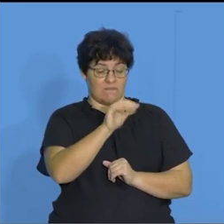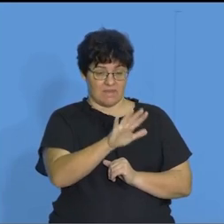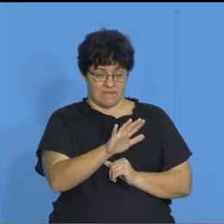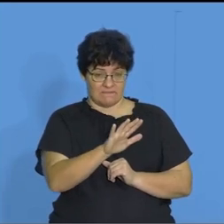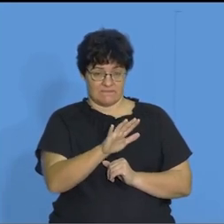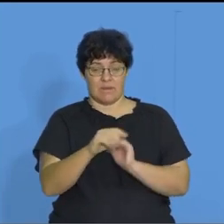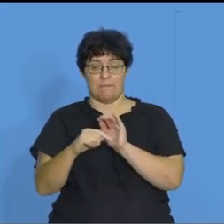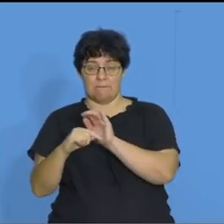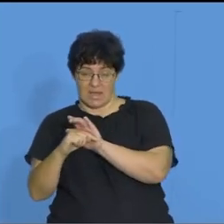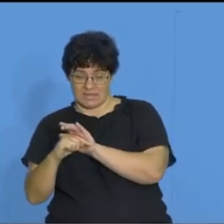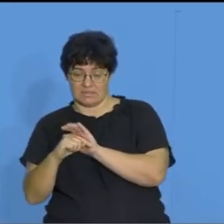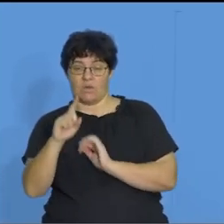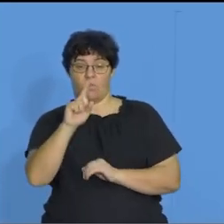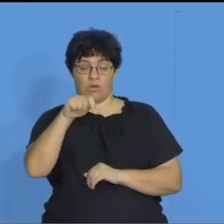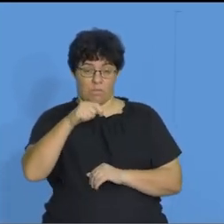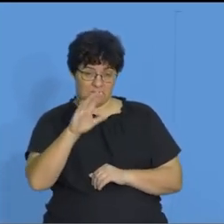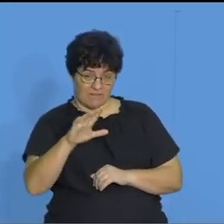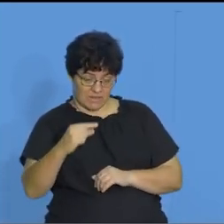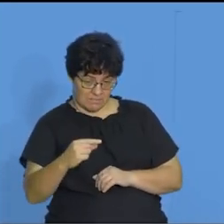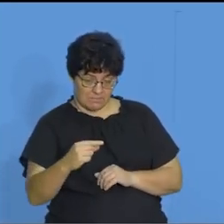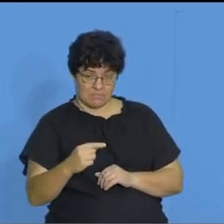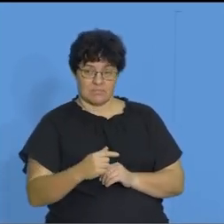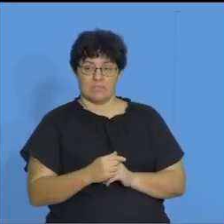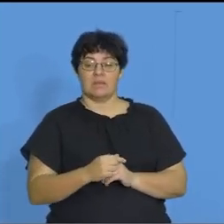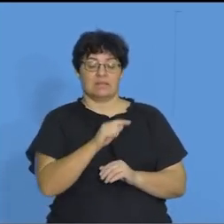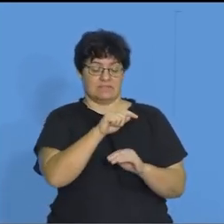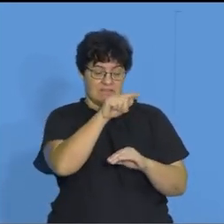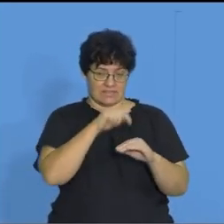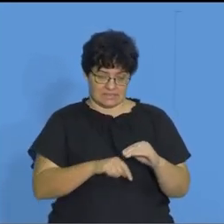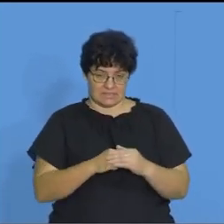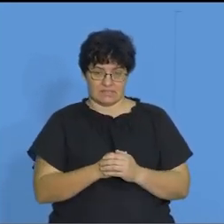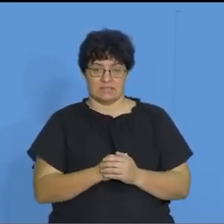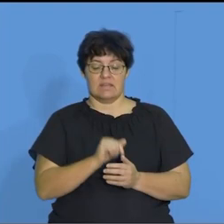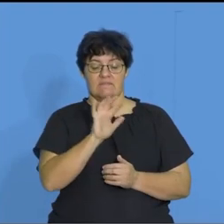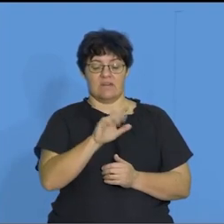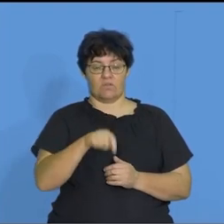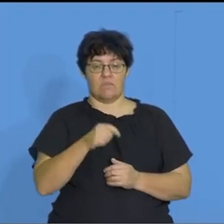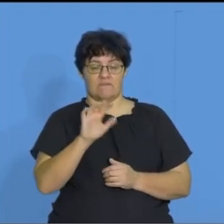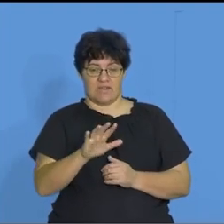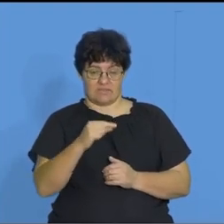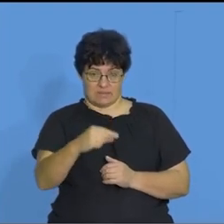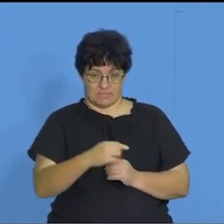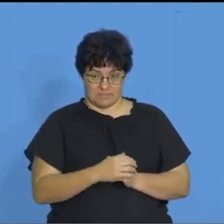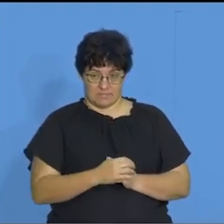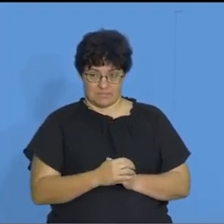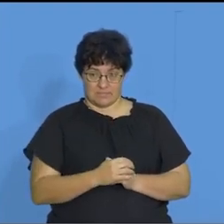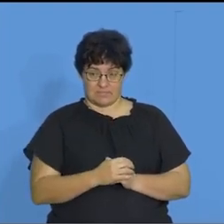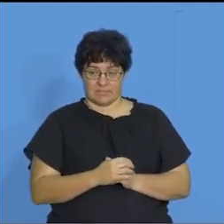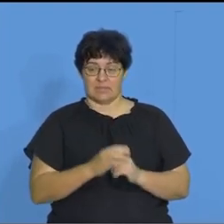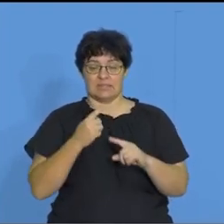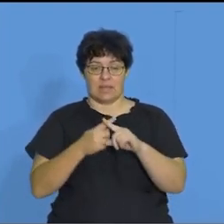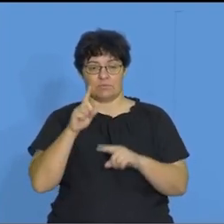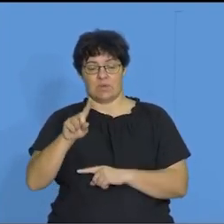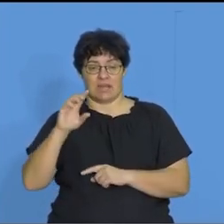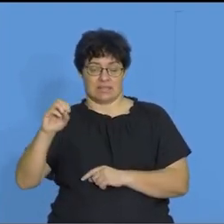5.5, okay, minus 1.5, okay? Divided by the total mass, which is 5.5 grams,